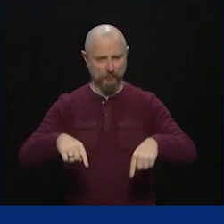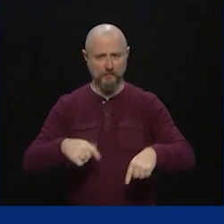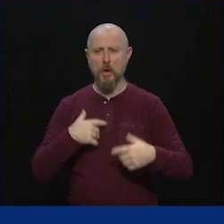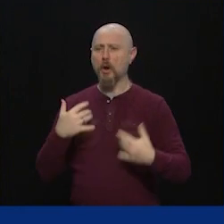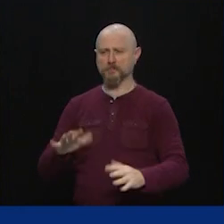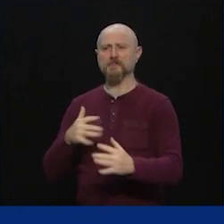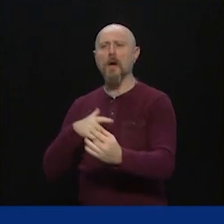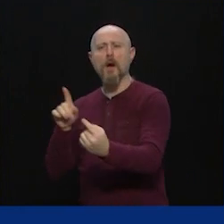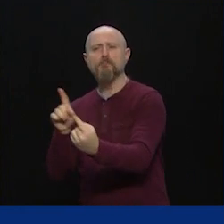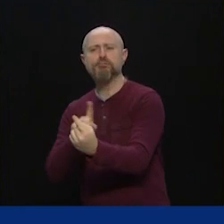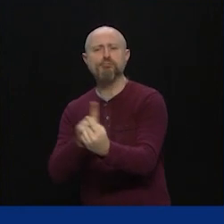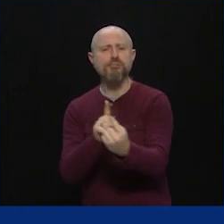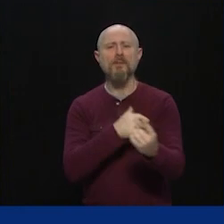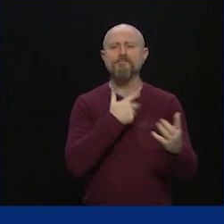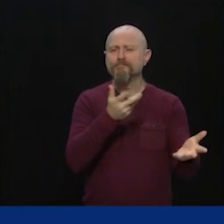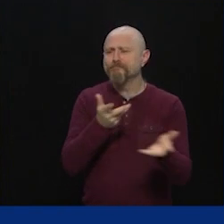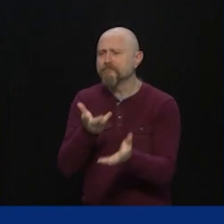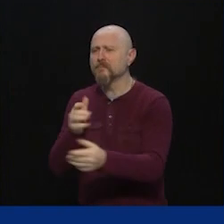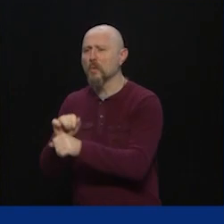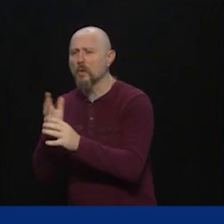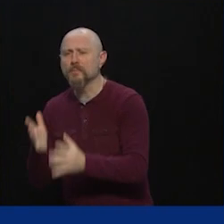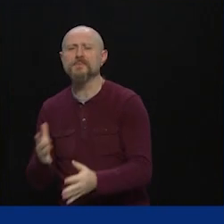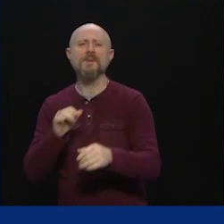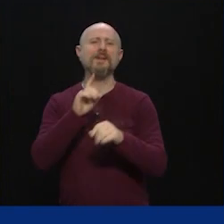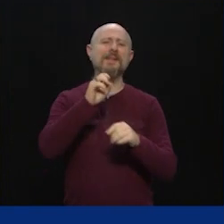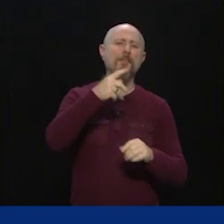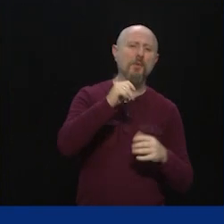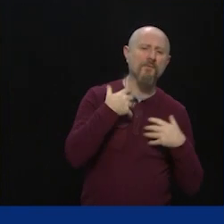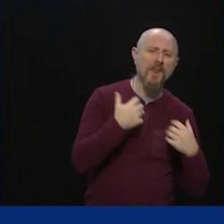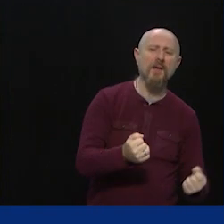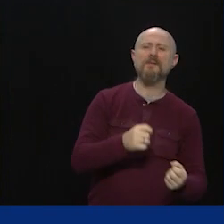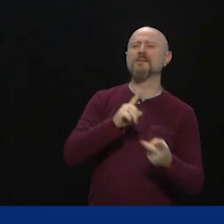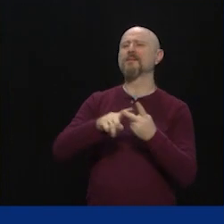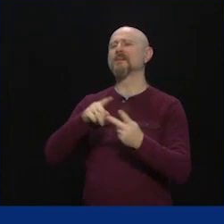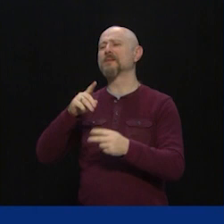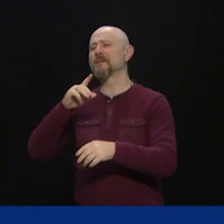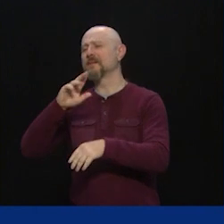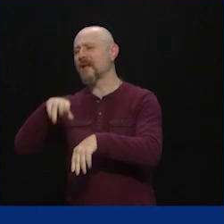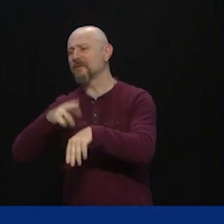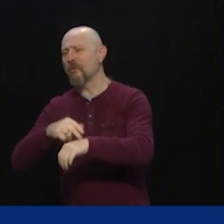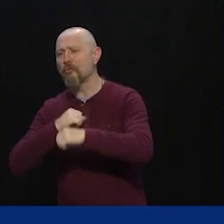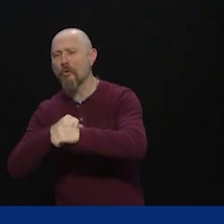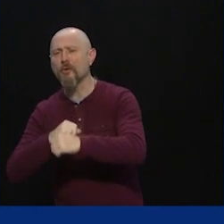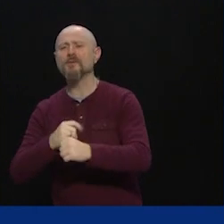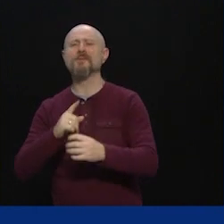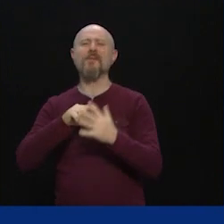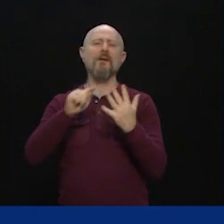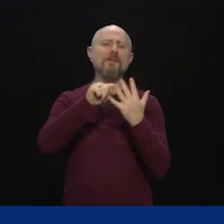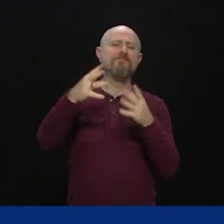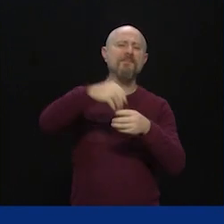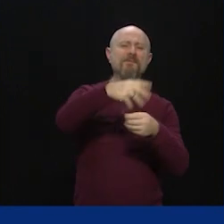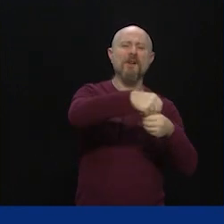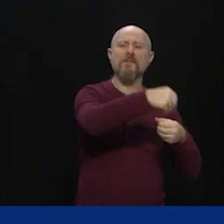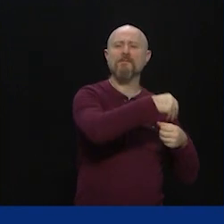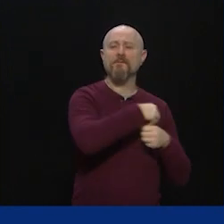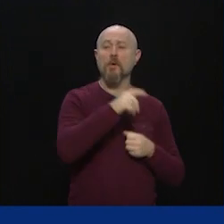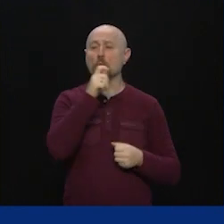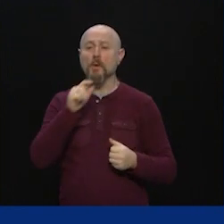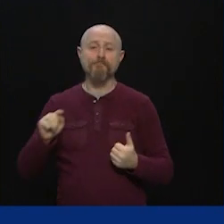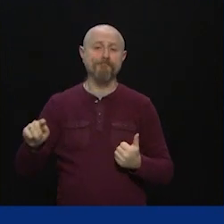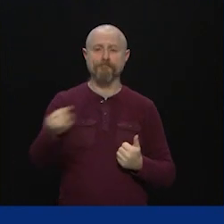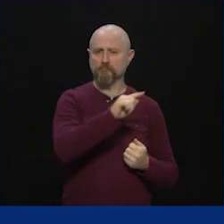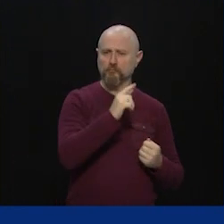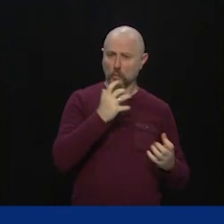our National Guard and everyone who's involved, but also the individuals who stepped forward to get their children tested. And I was very happy to